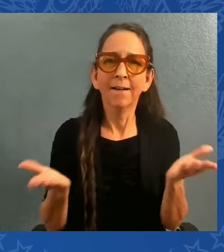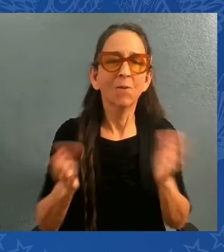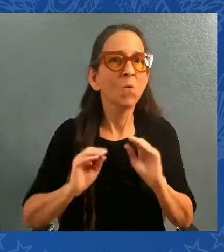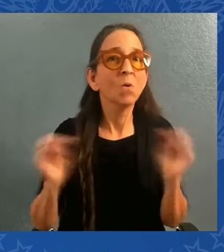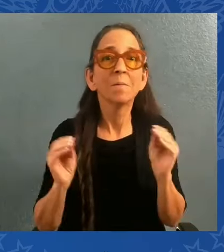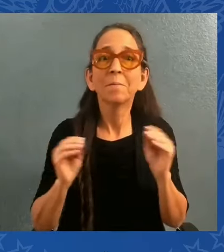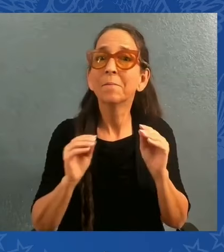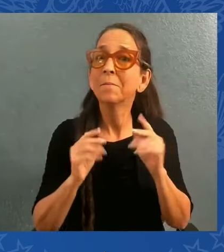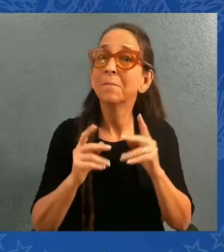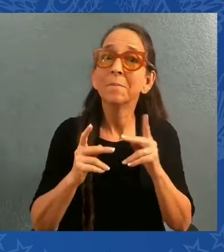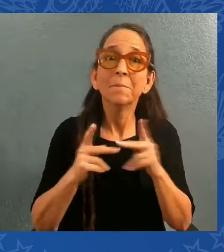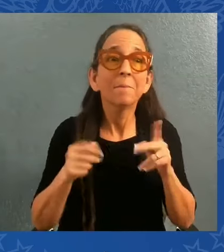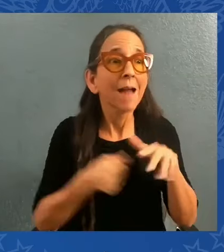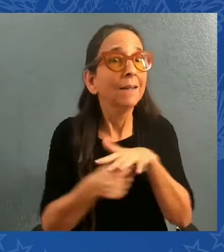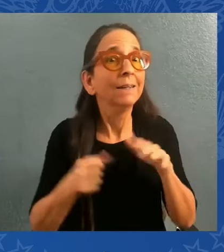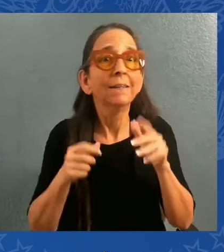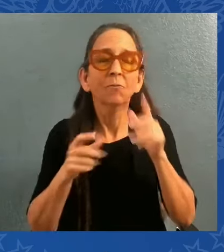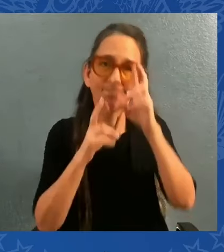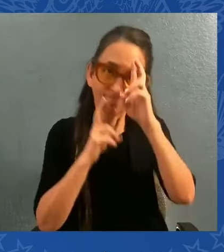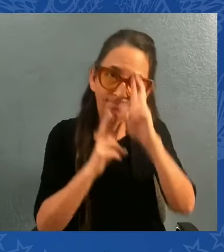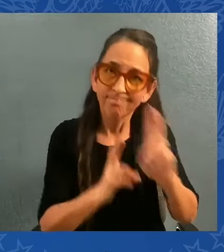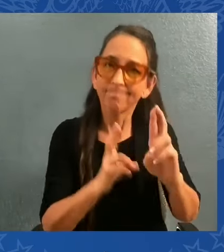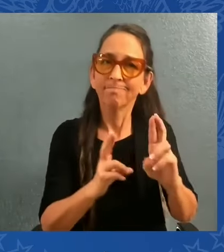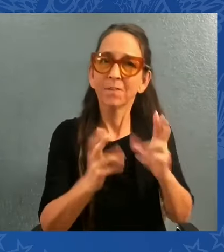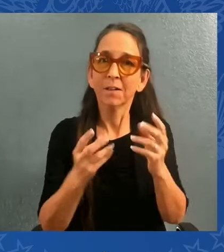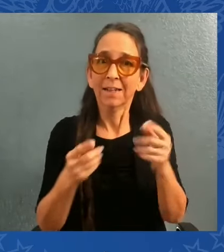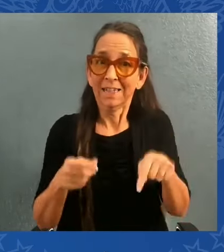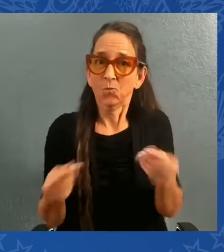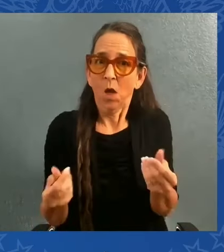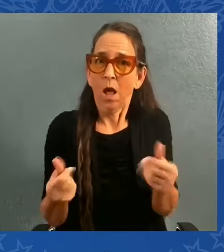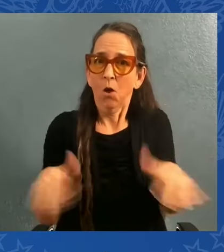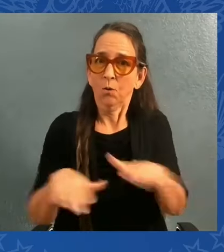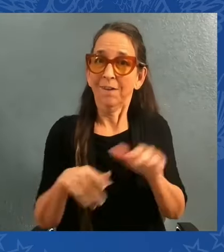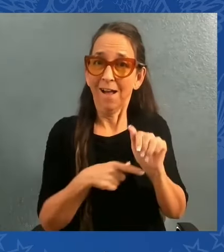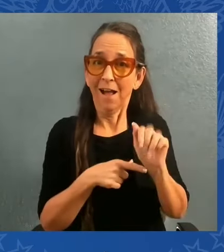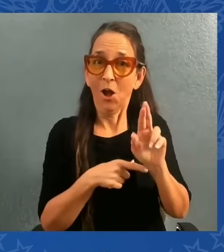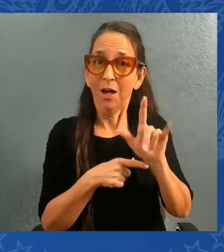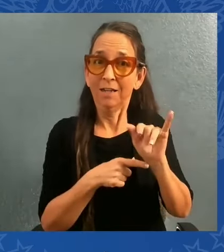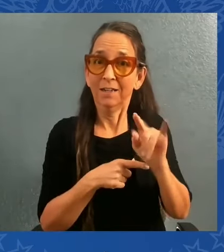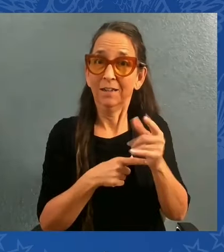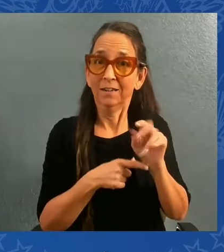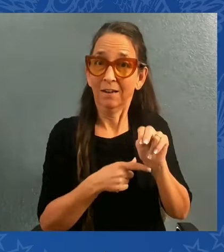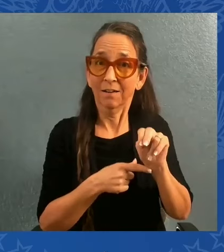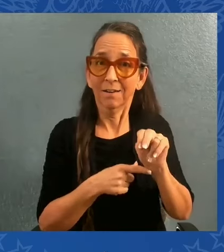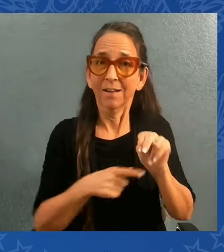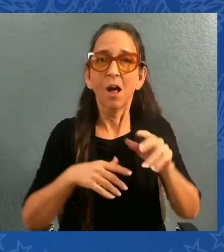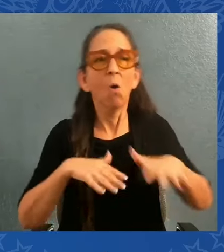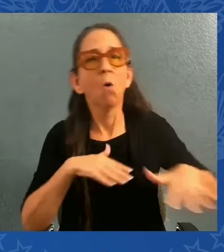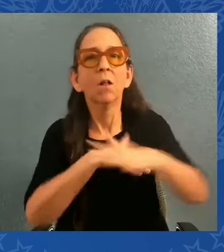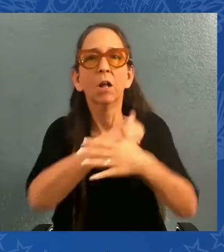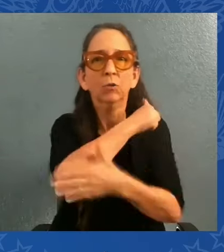Arlington and across our country's national and state veteran cemeteries. Here lie in eternal